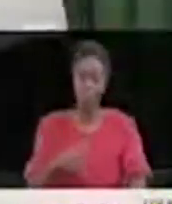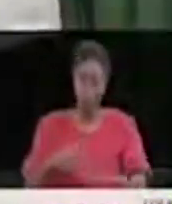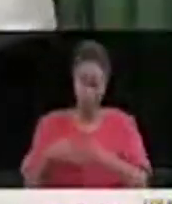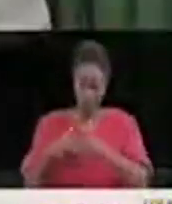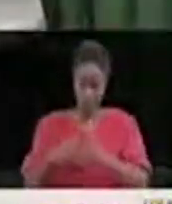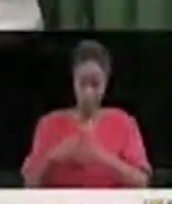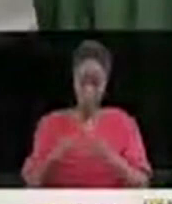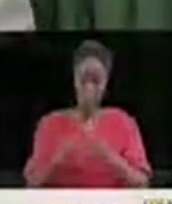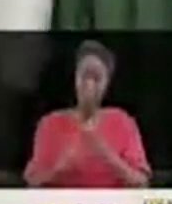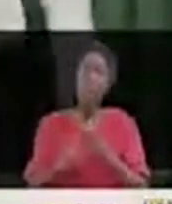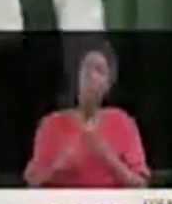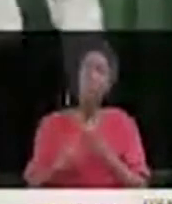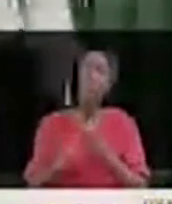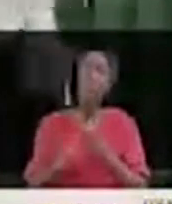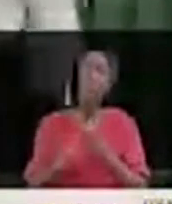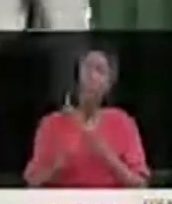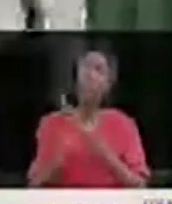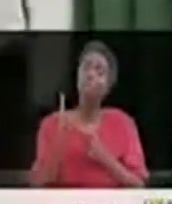close to thee.